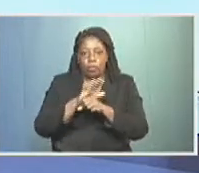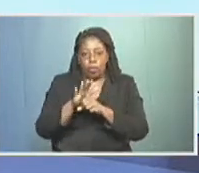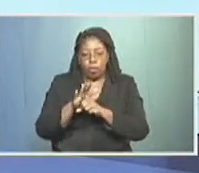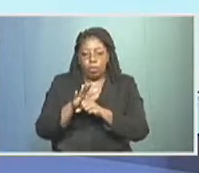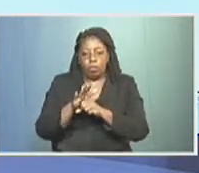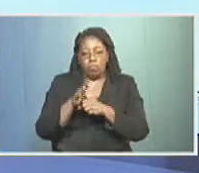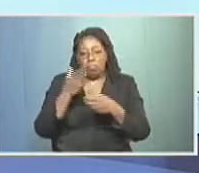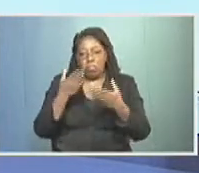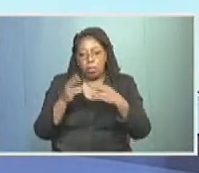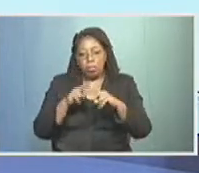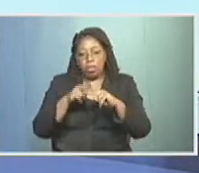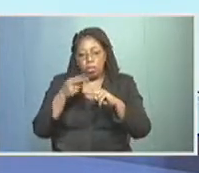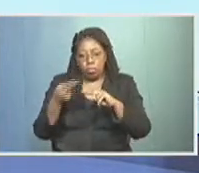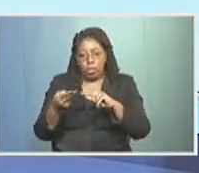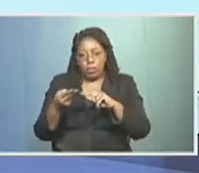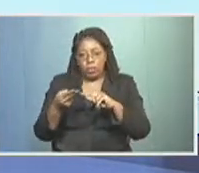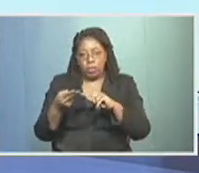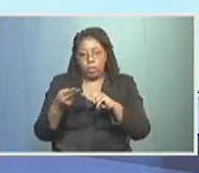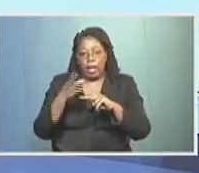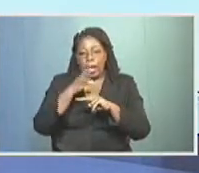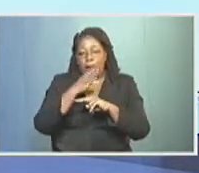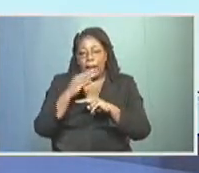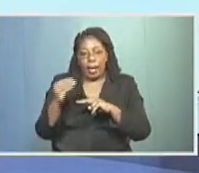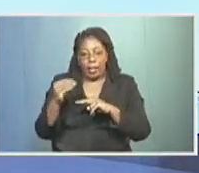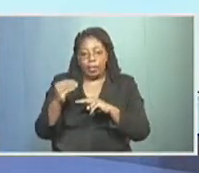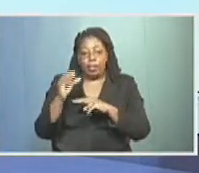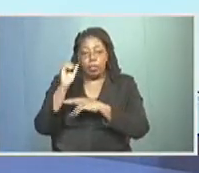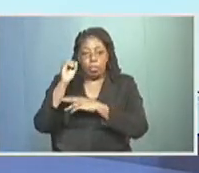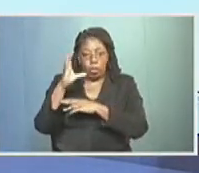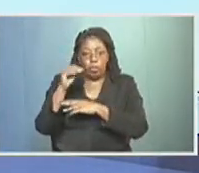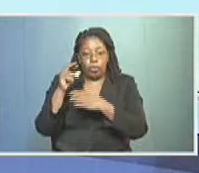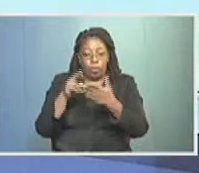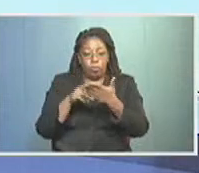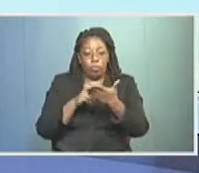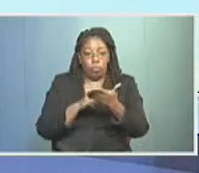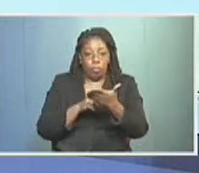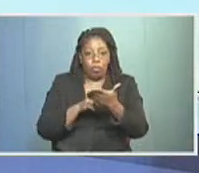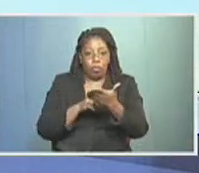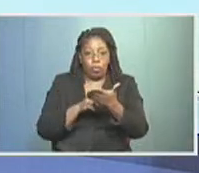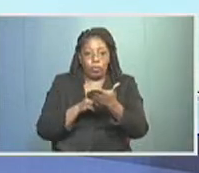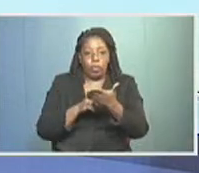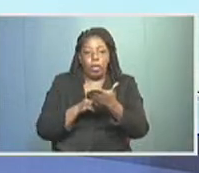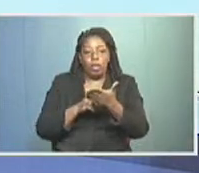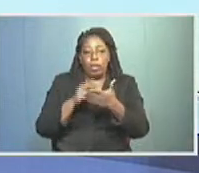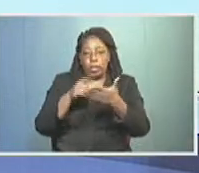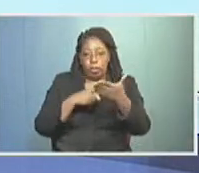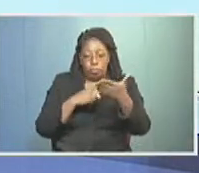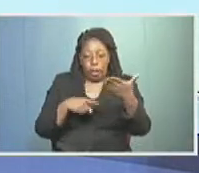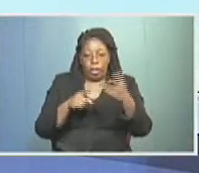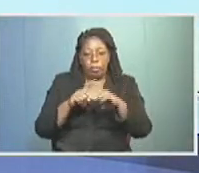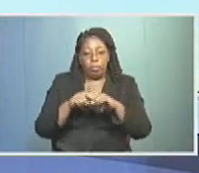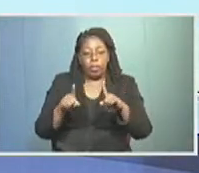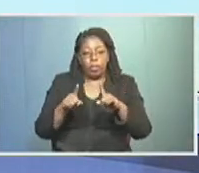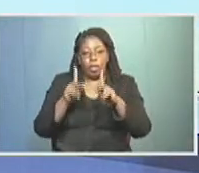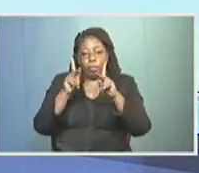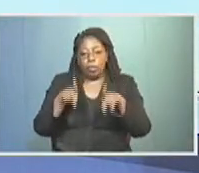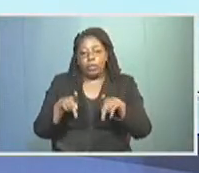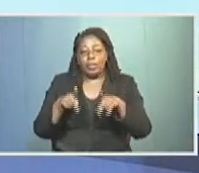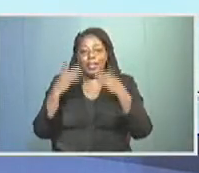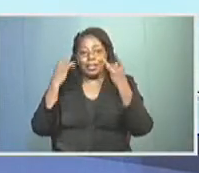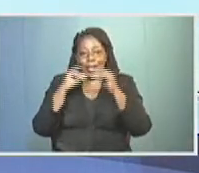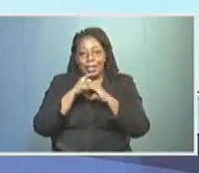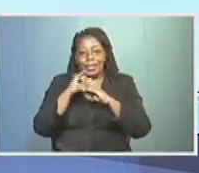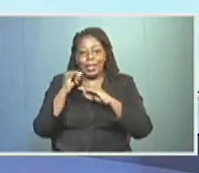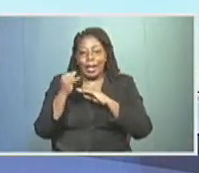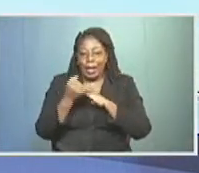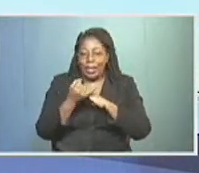on the decline and the state of emergency may have ended, but Cat Islanders are not taking any chances. Administrator Dale